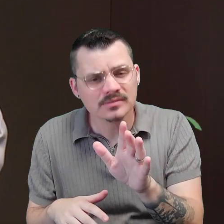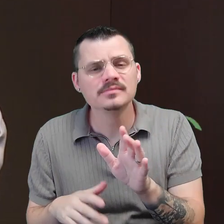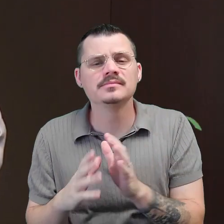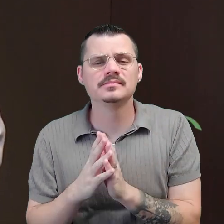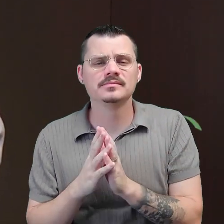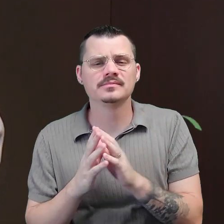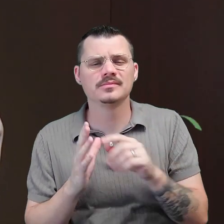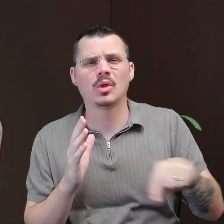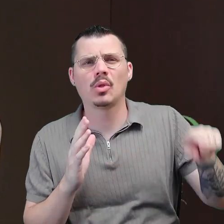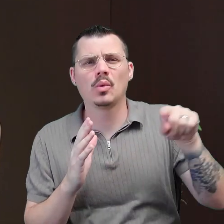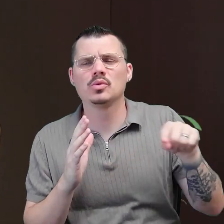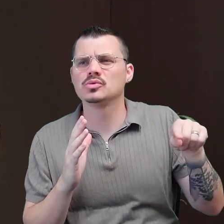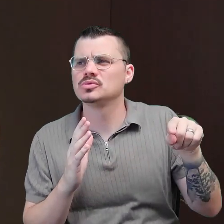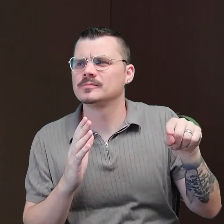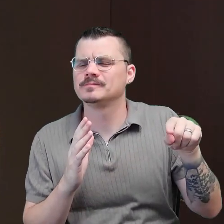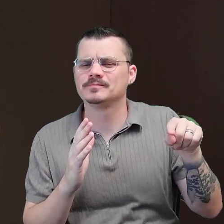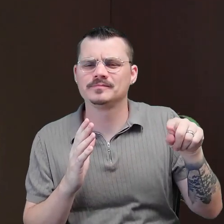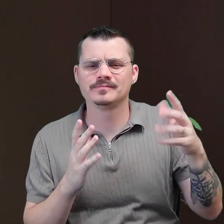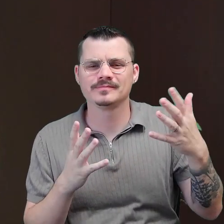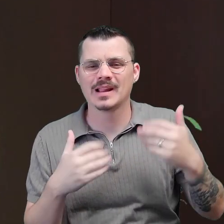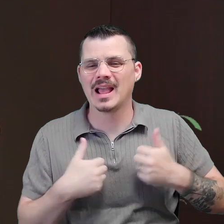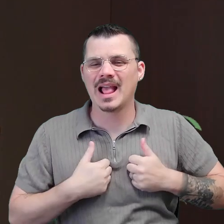those really